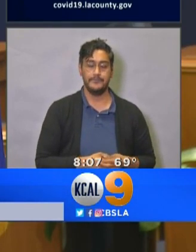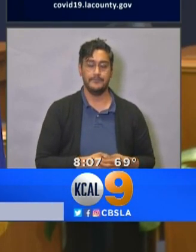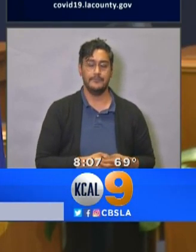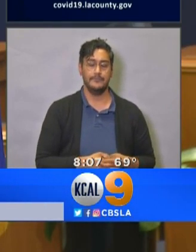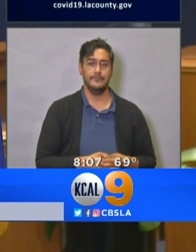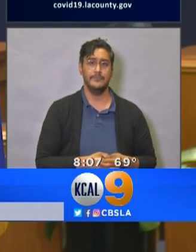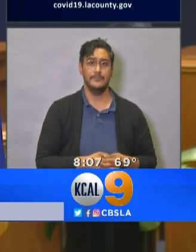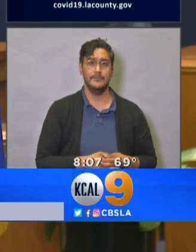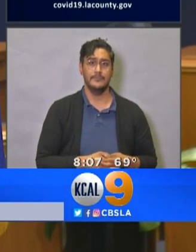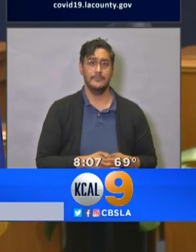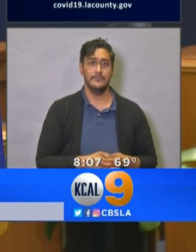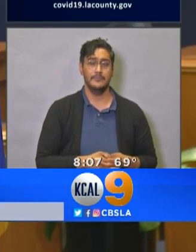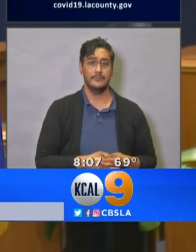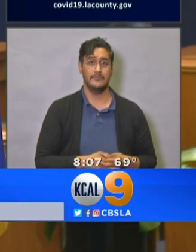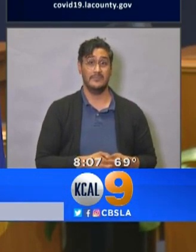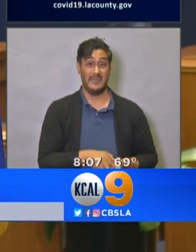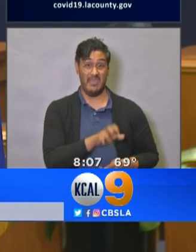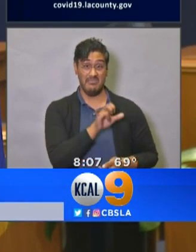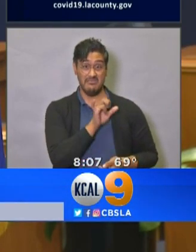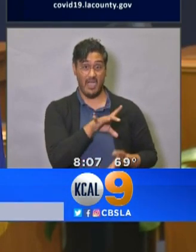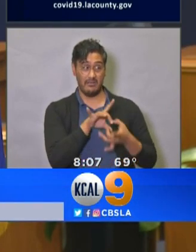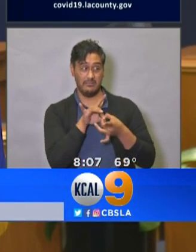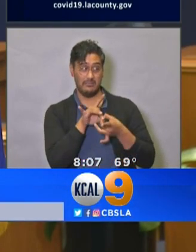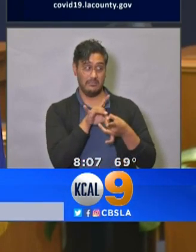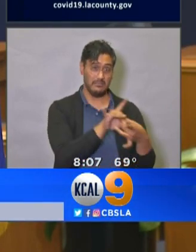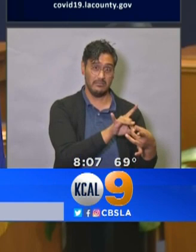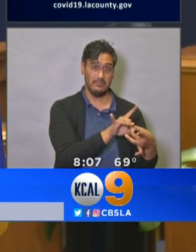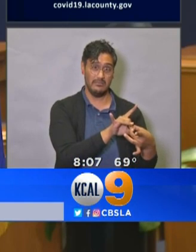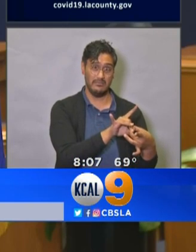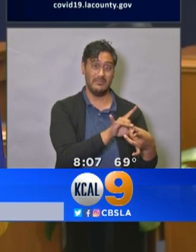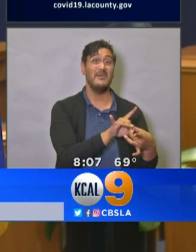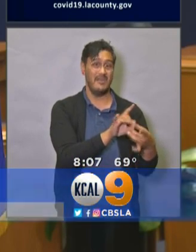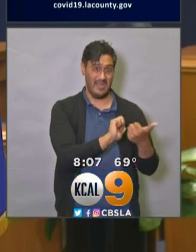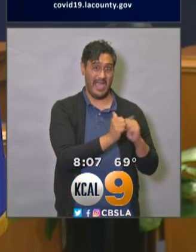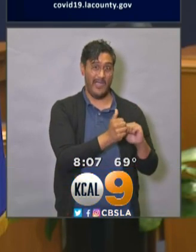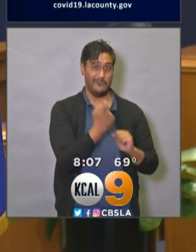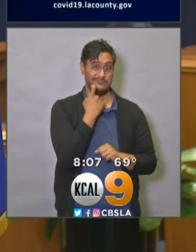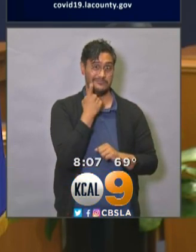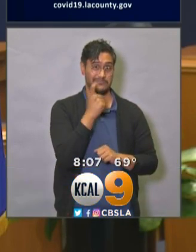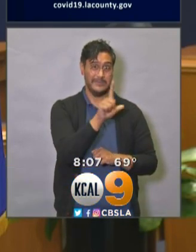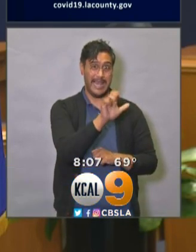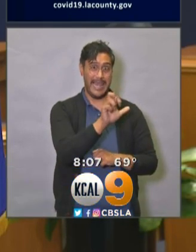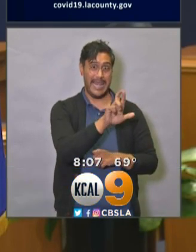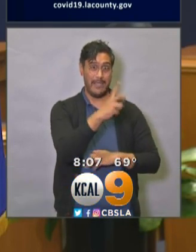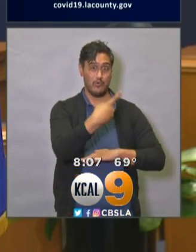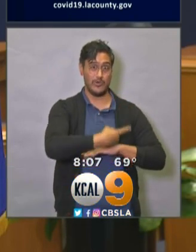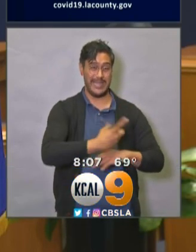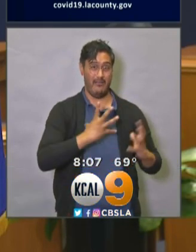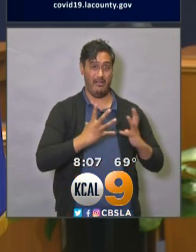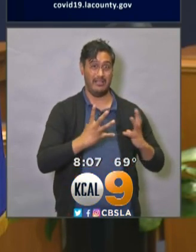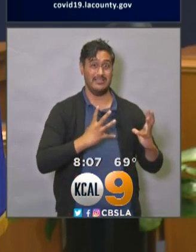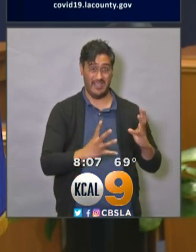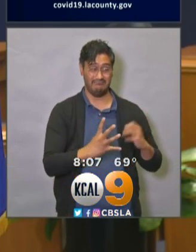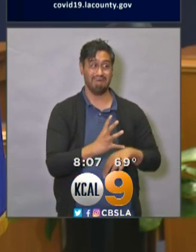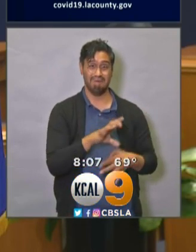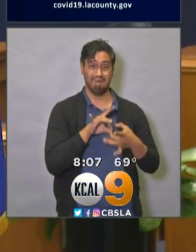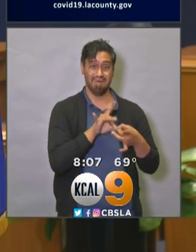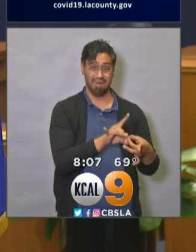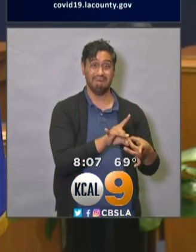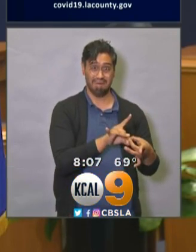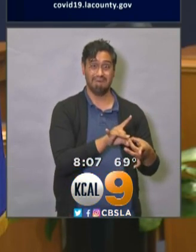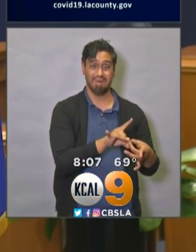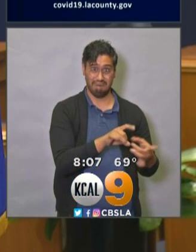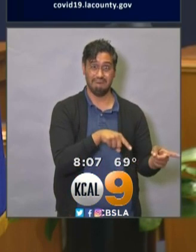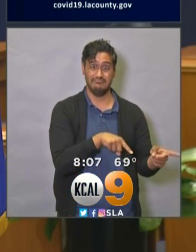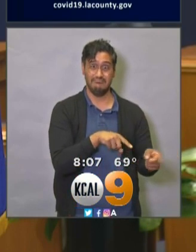increase related to how we all behaved with each other over the Labor Day holiday. And as I just noted, we do have